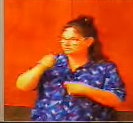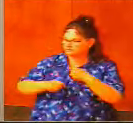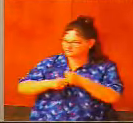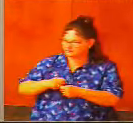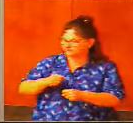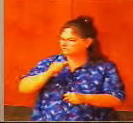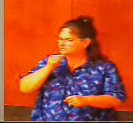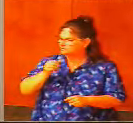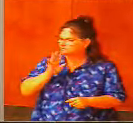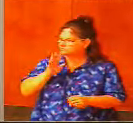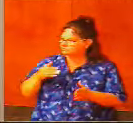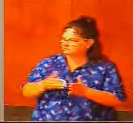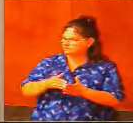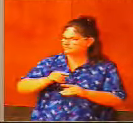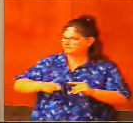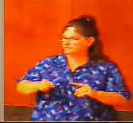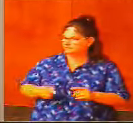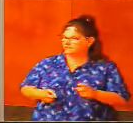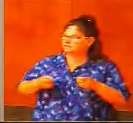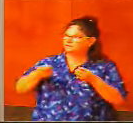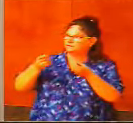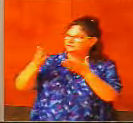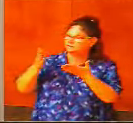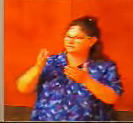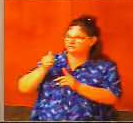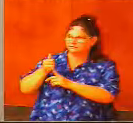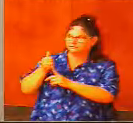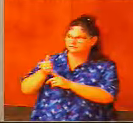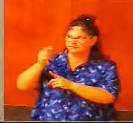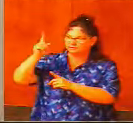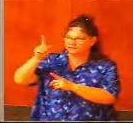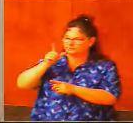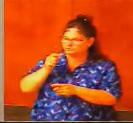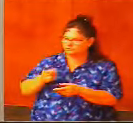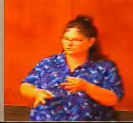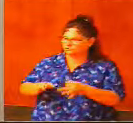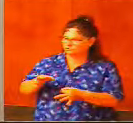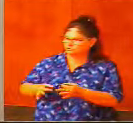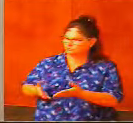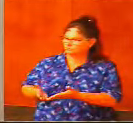not threaten, but committed himself to him who judges righteously.